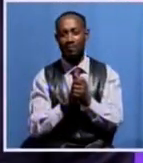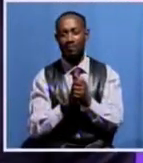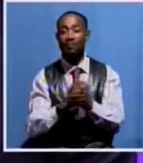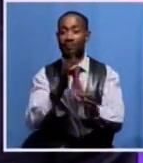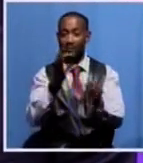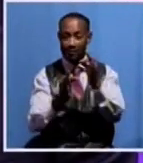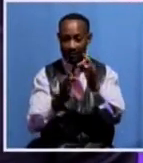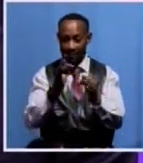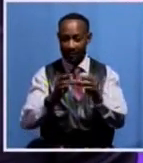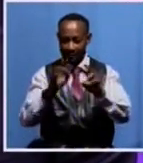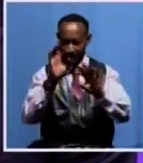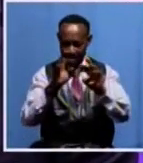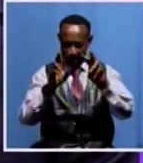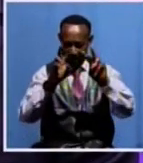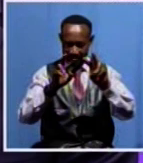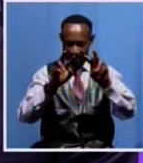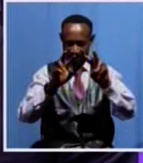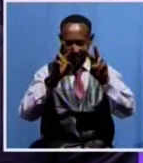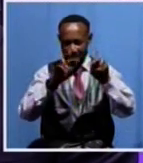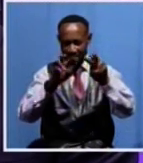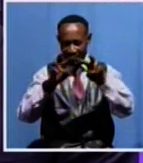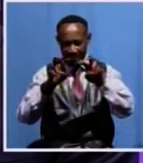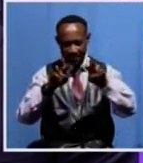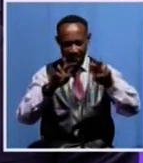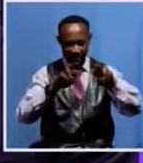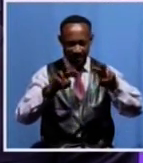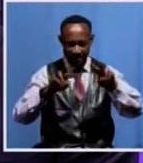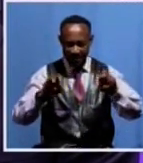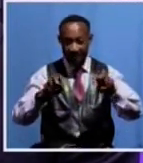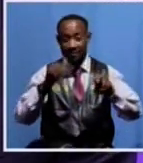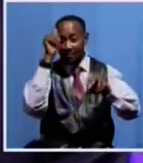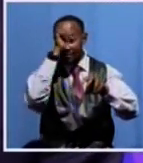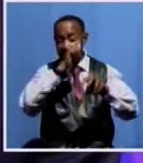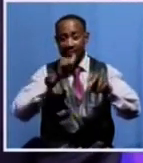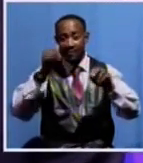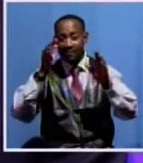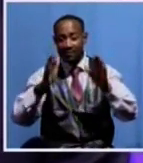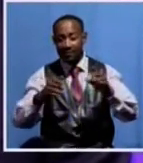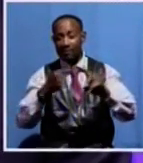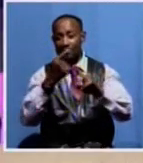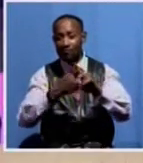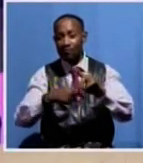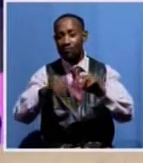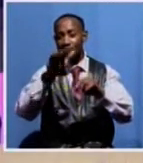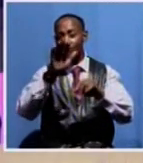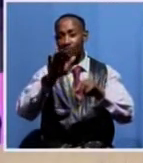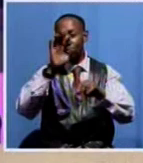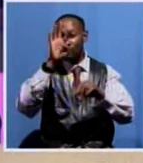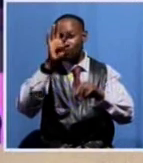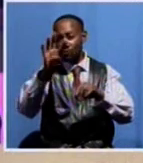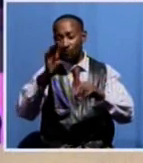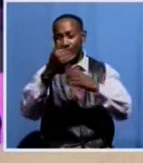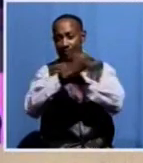If you examine this African continent, you'll probably find that out of the 54 countries in Africa,